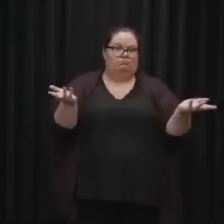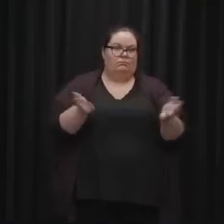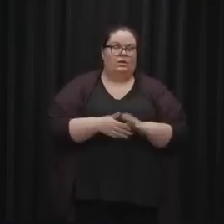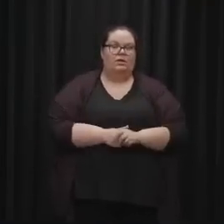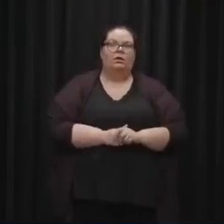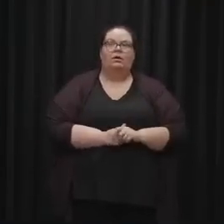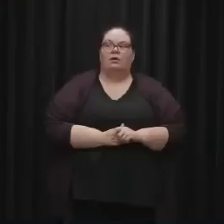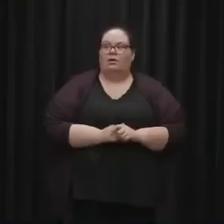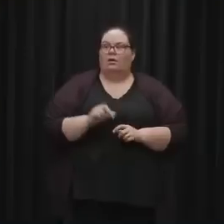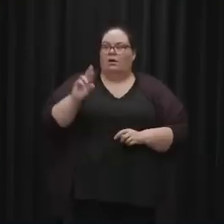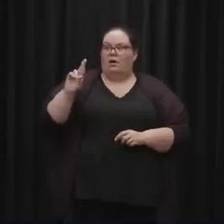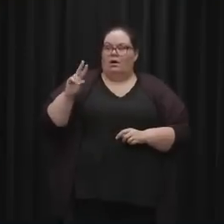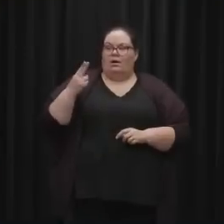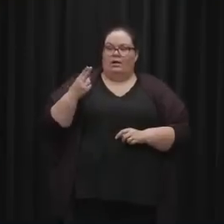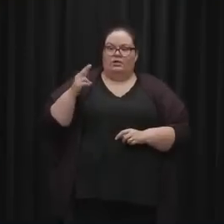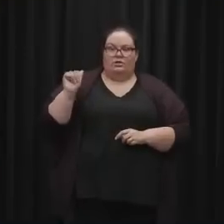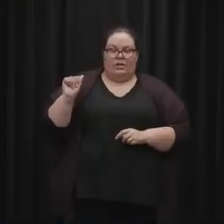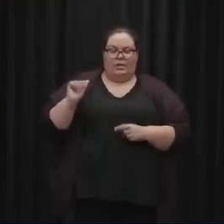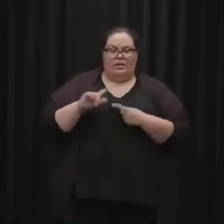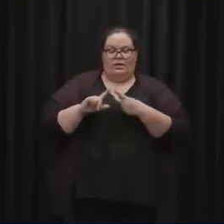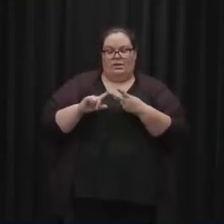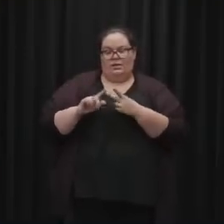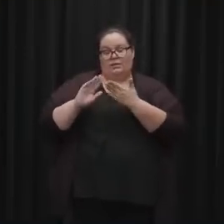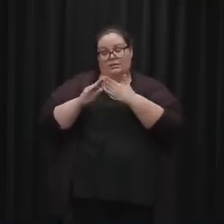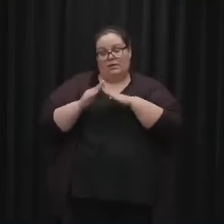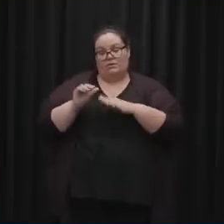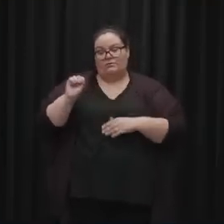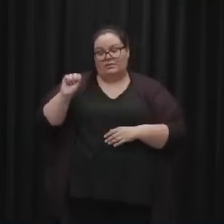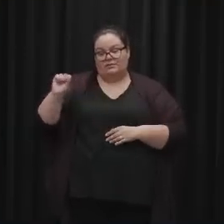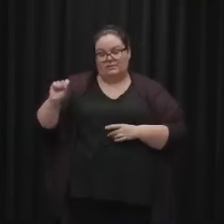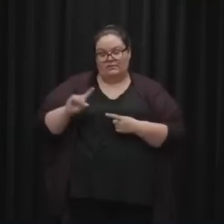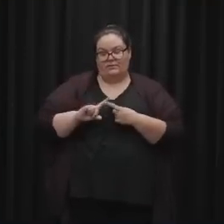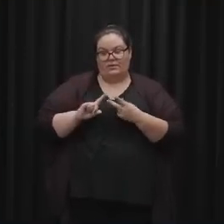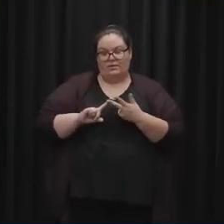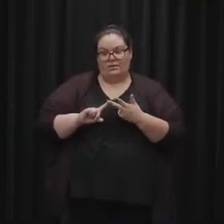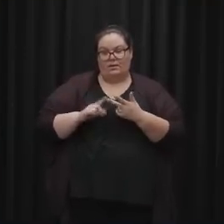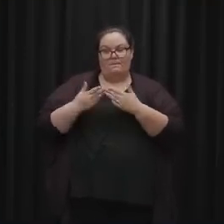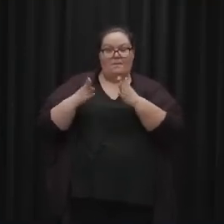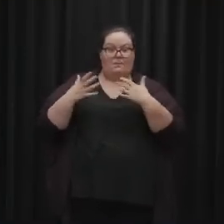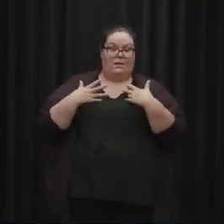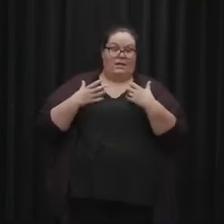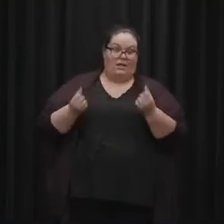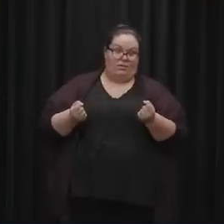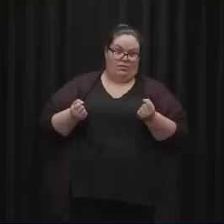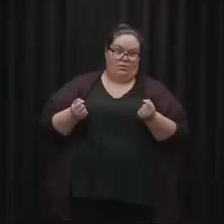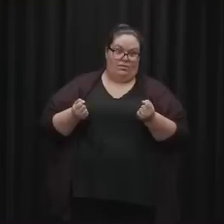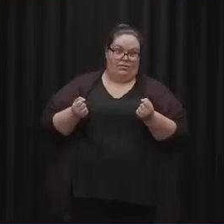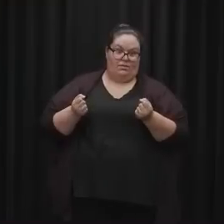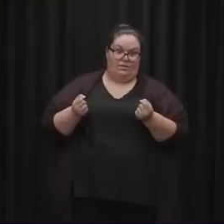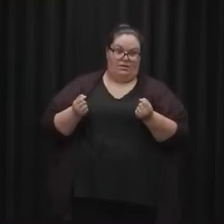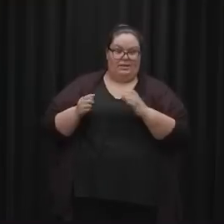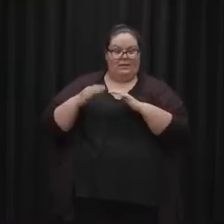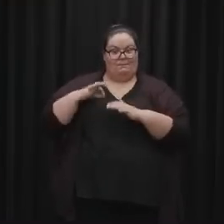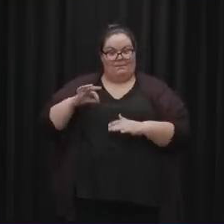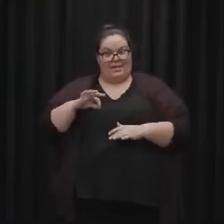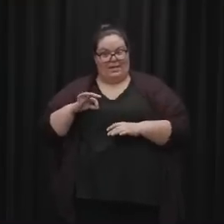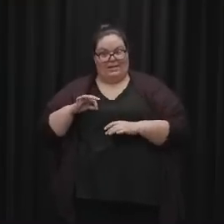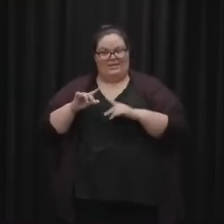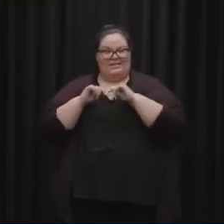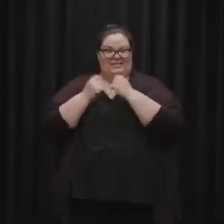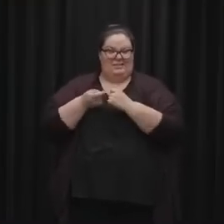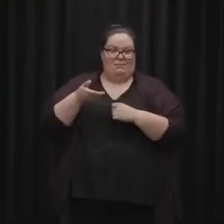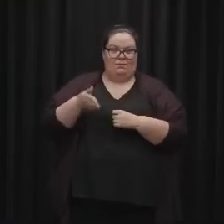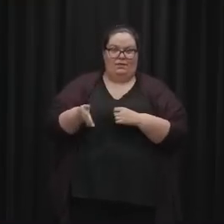health. And so the RHAs and the town of St. Stephen and public health in the South region, our team down